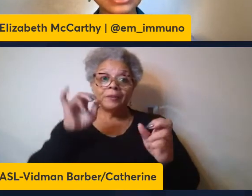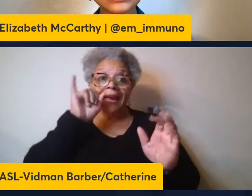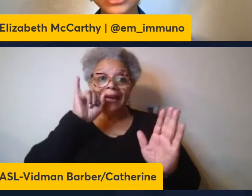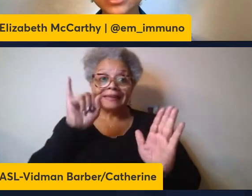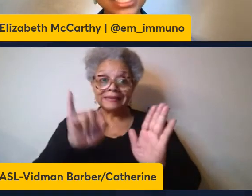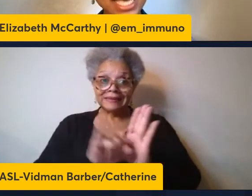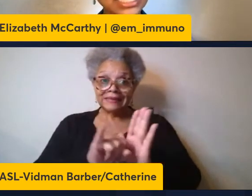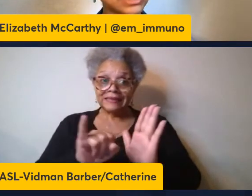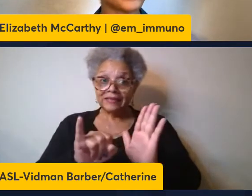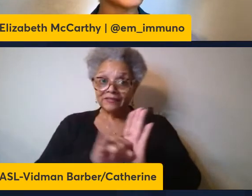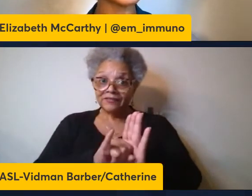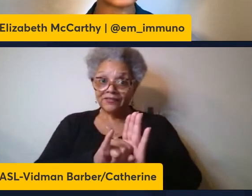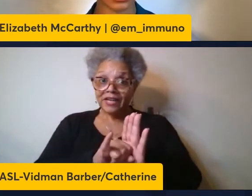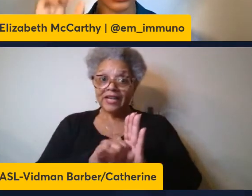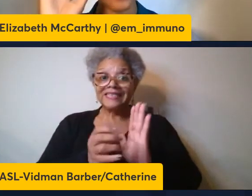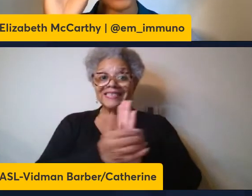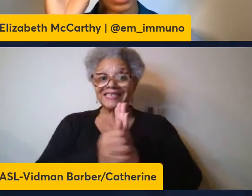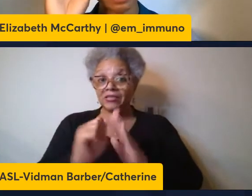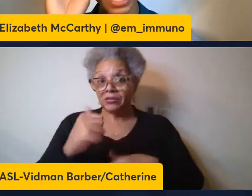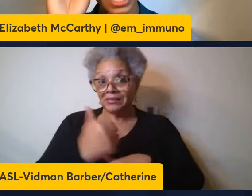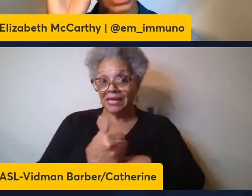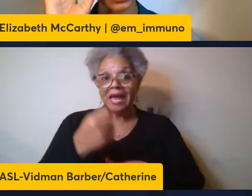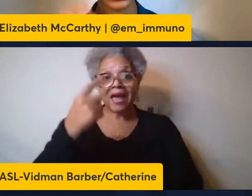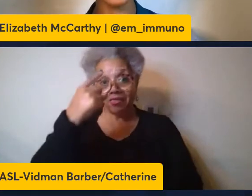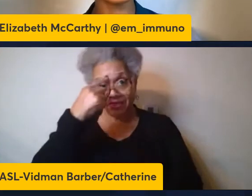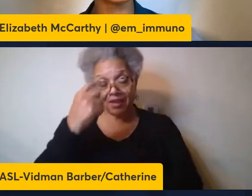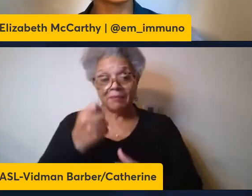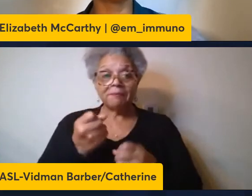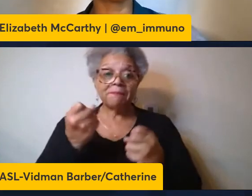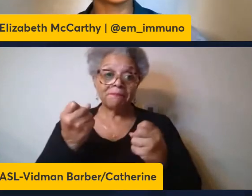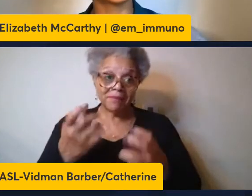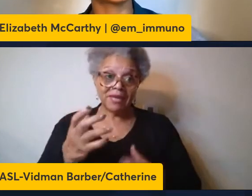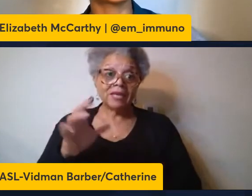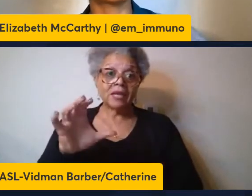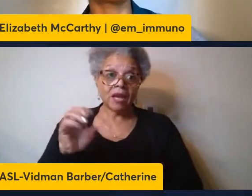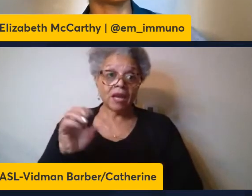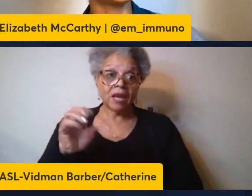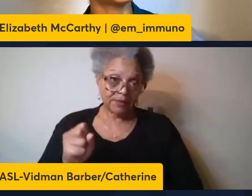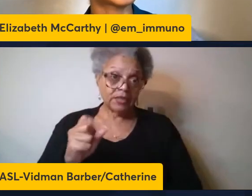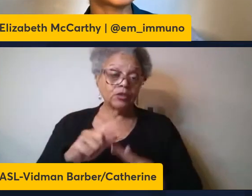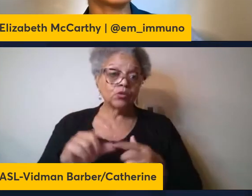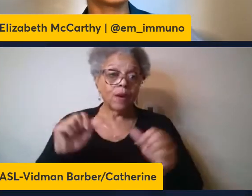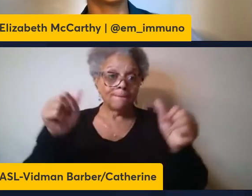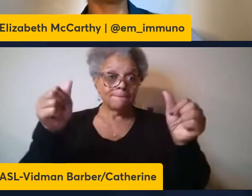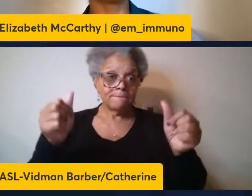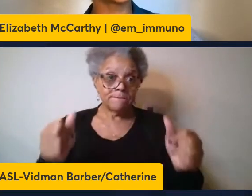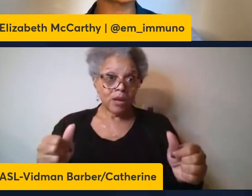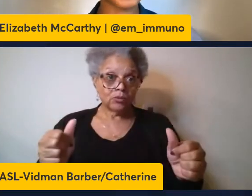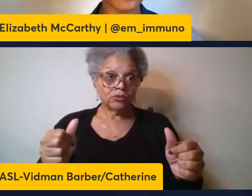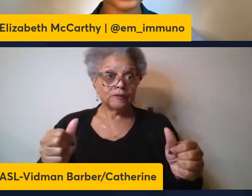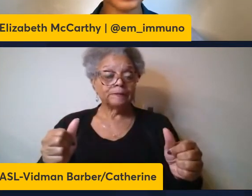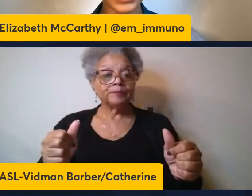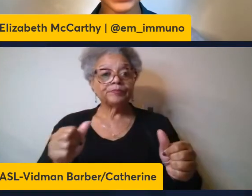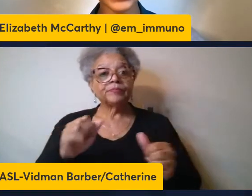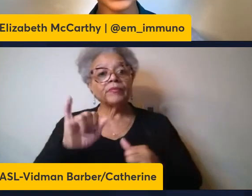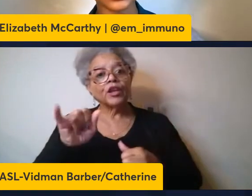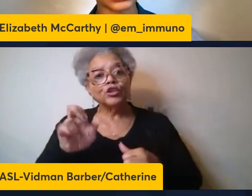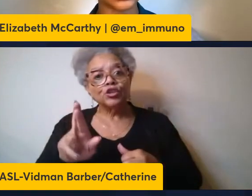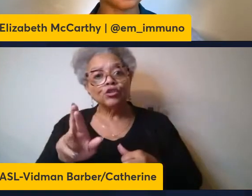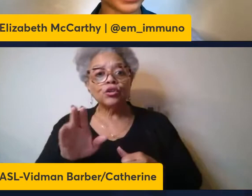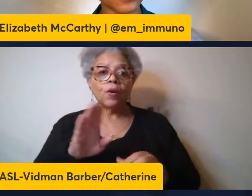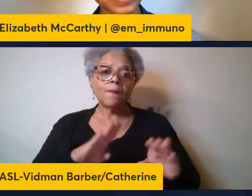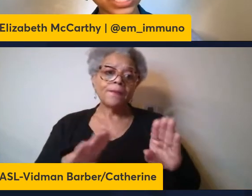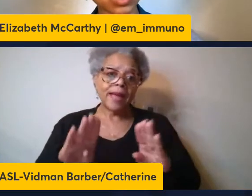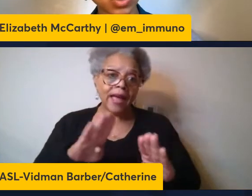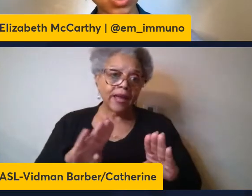identifying like skill sets, I think that a lot of companies will post sort of junior bioinformatics